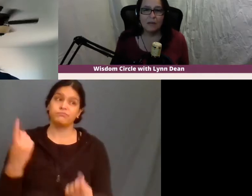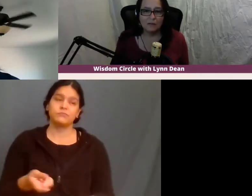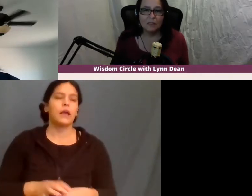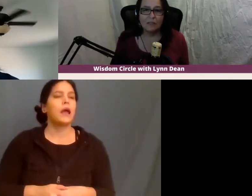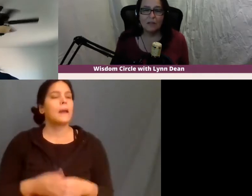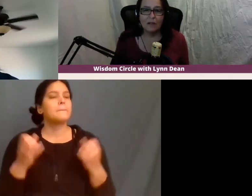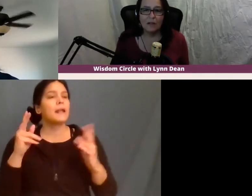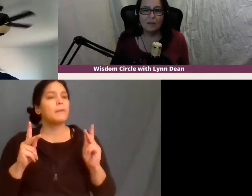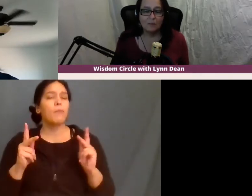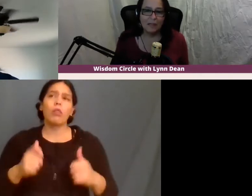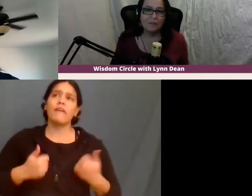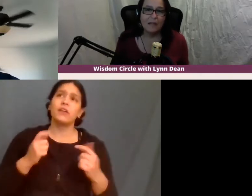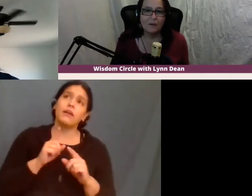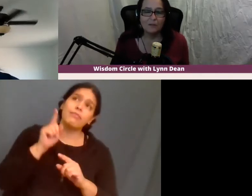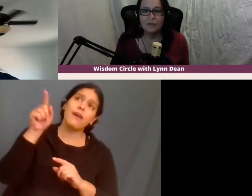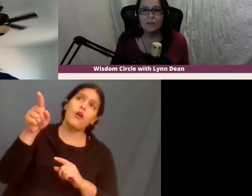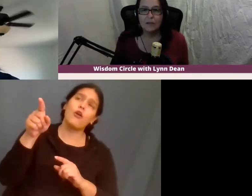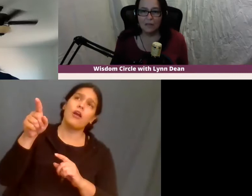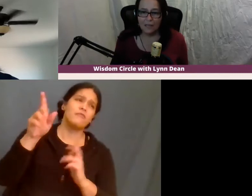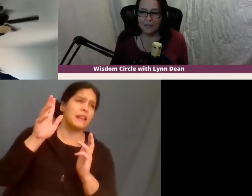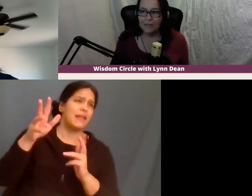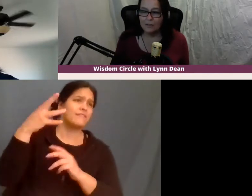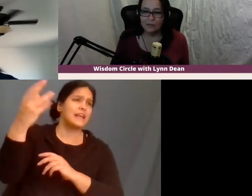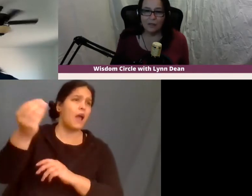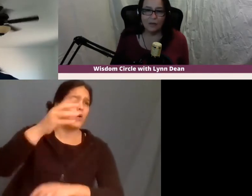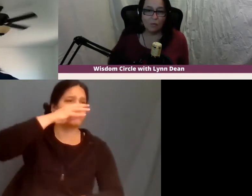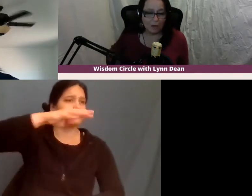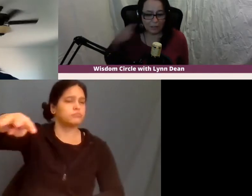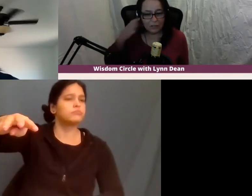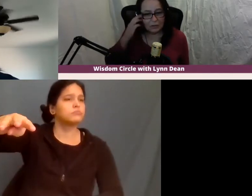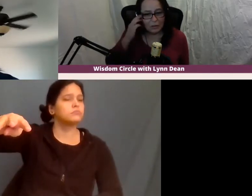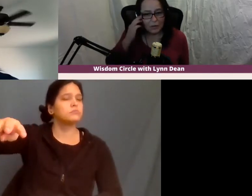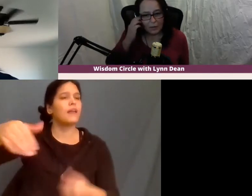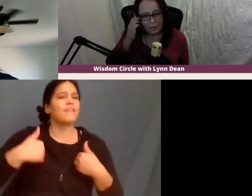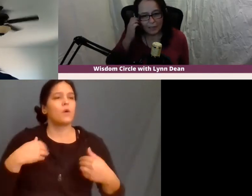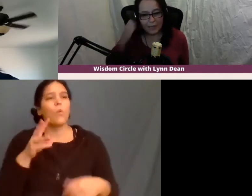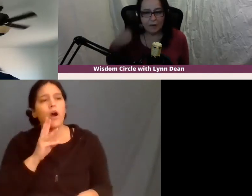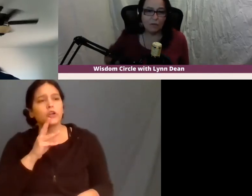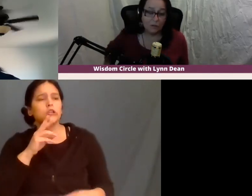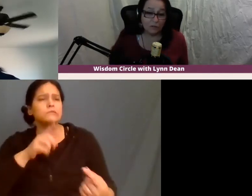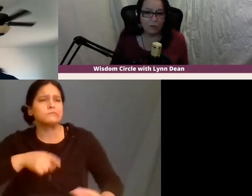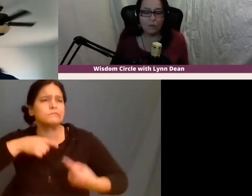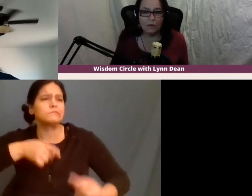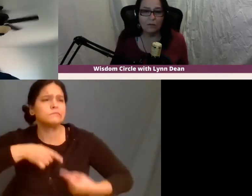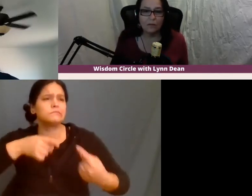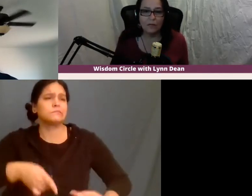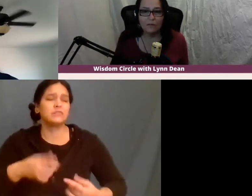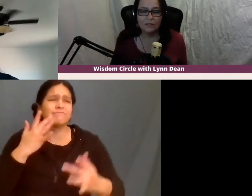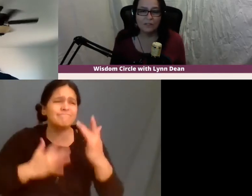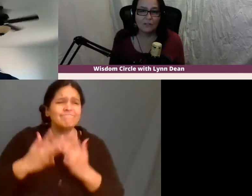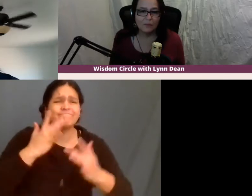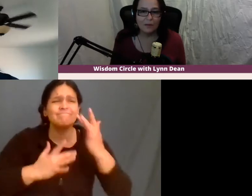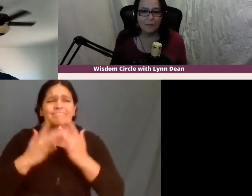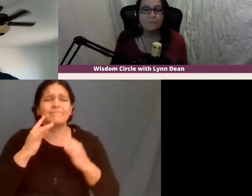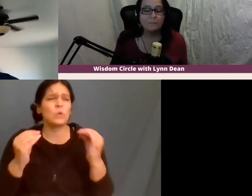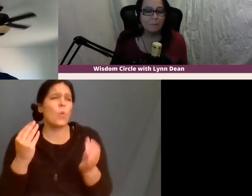on the mountain have been left out, and there's a water issue going on right now where there's no water for a lot of residents